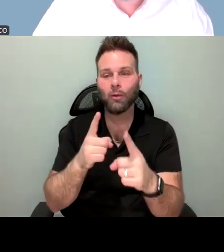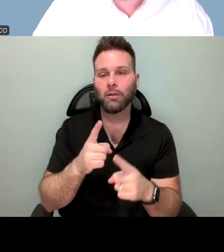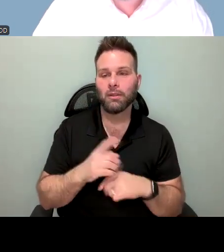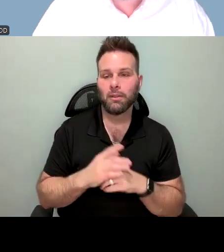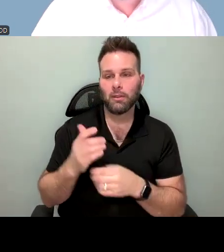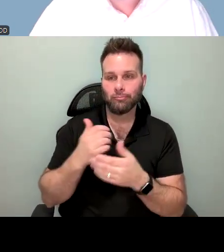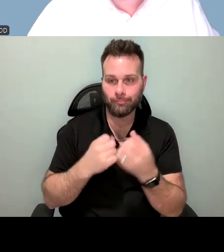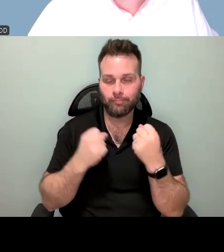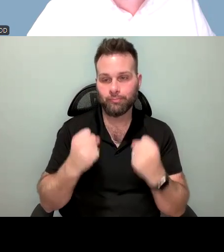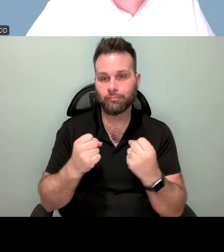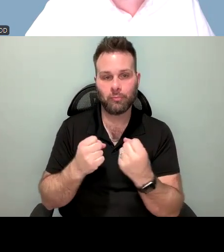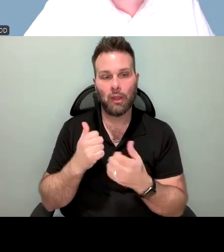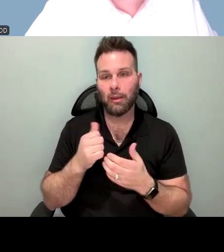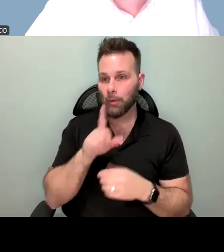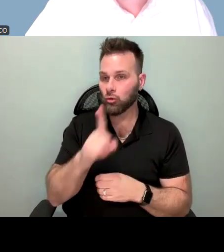proactively.